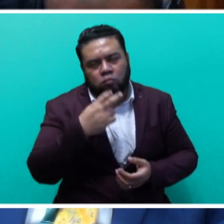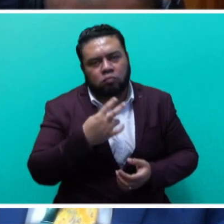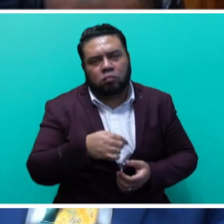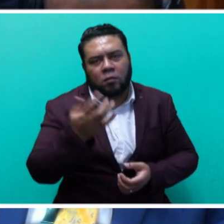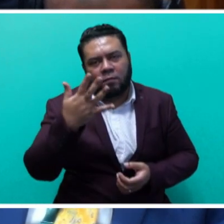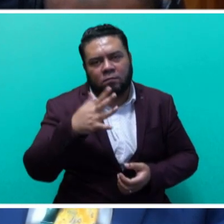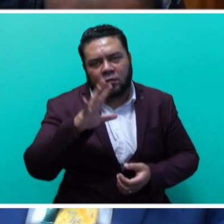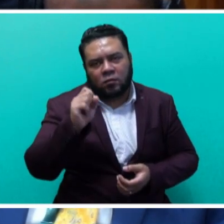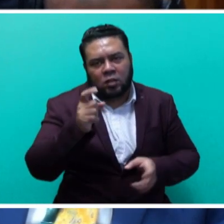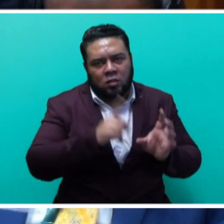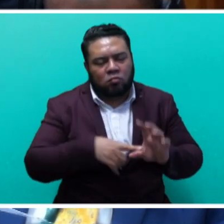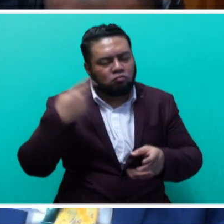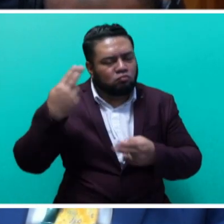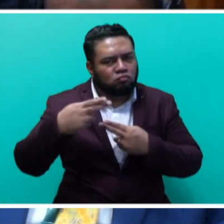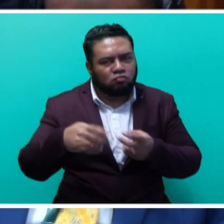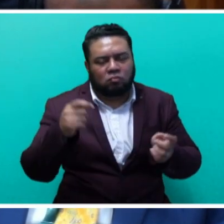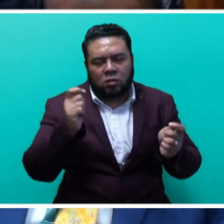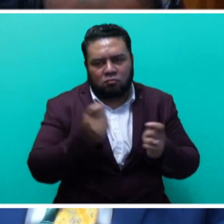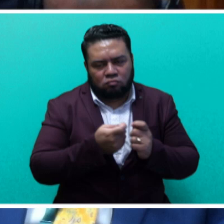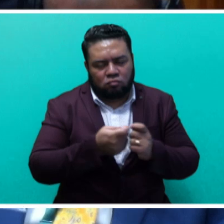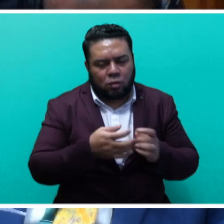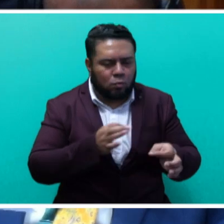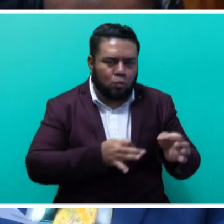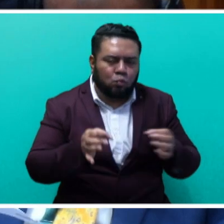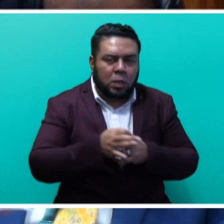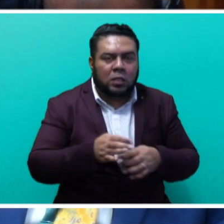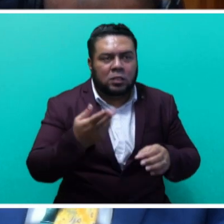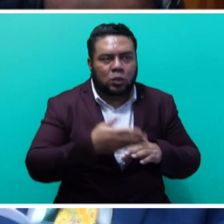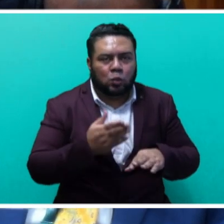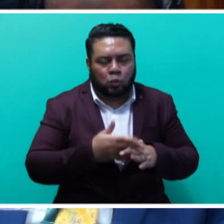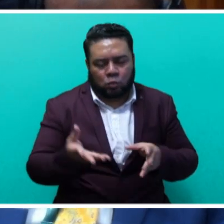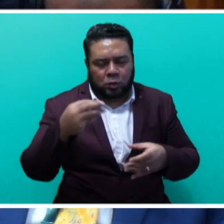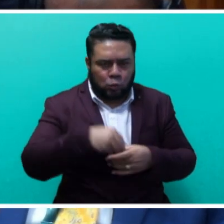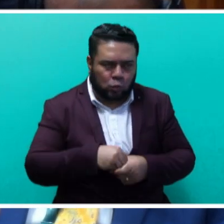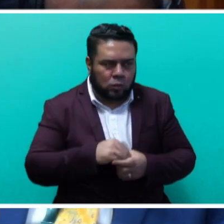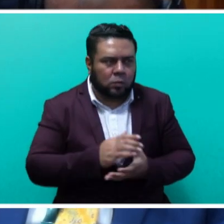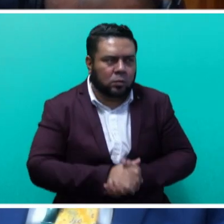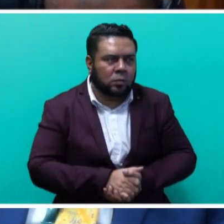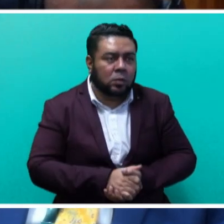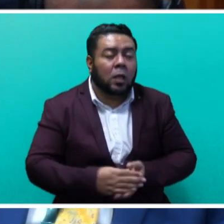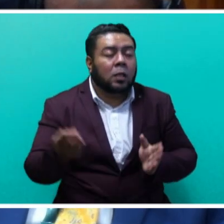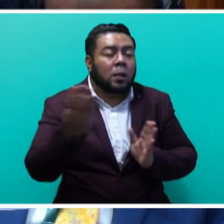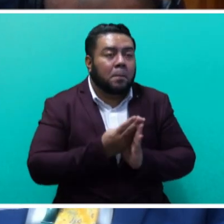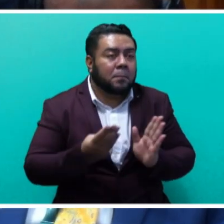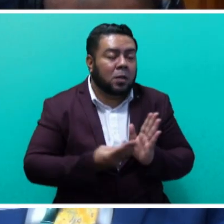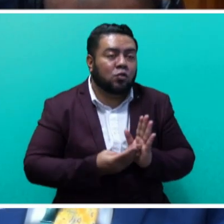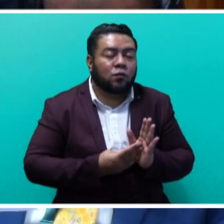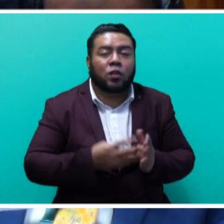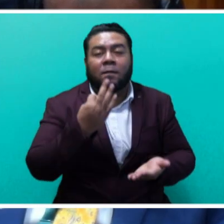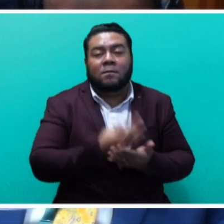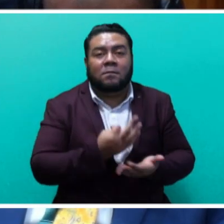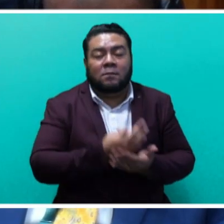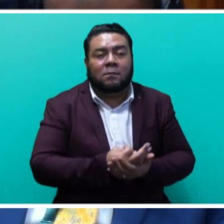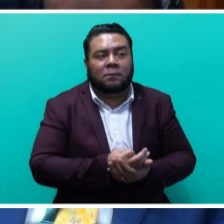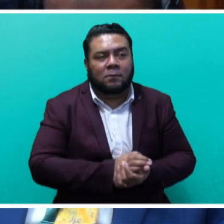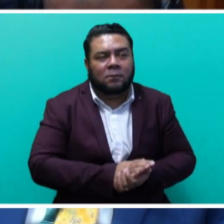years design, repairs and replacements are being planned to be included. In the budget for the current financial year, sealing works have